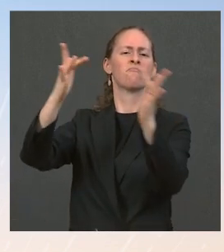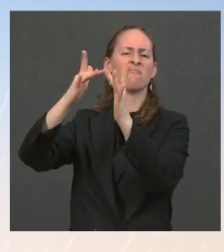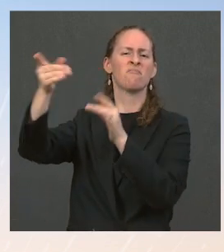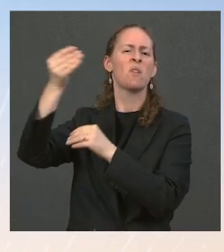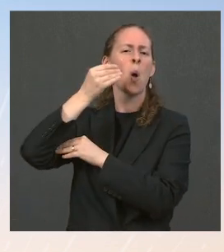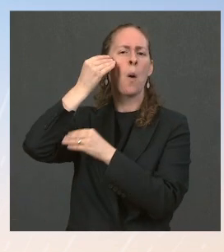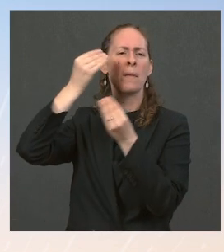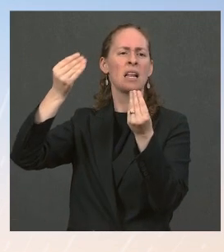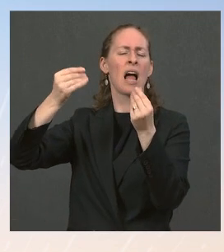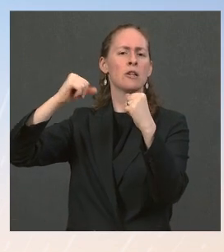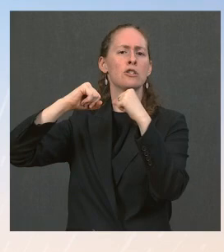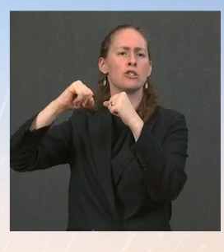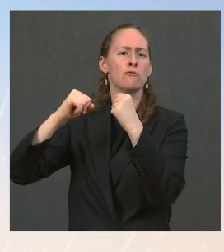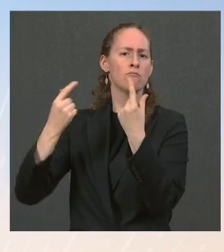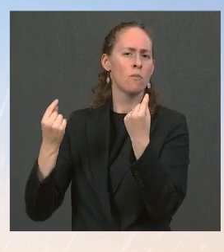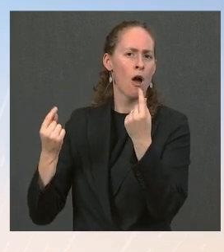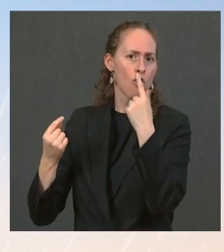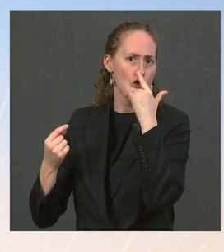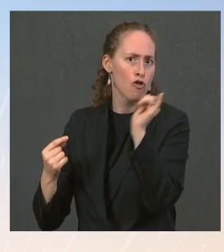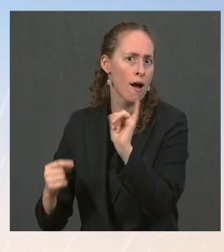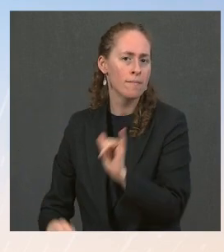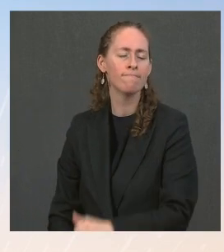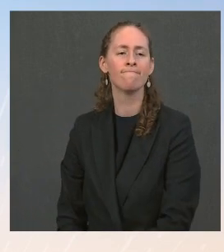A question on police reform.